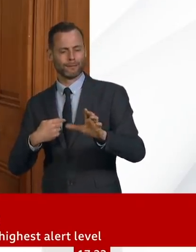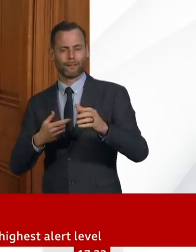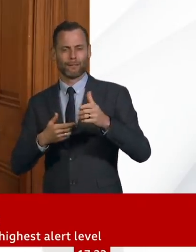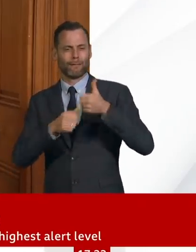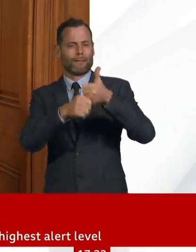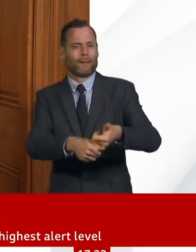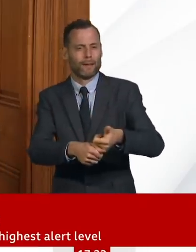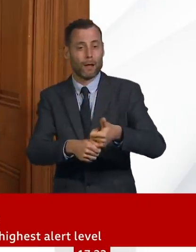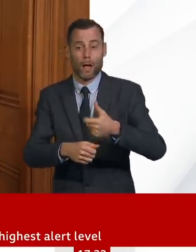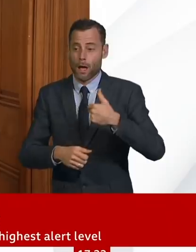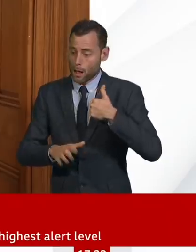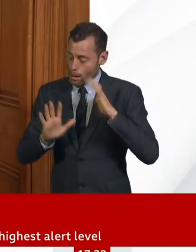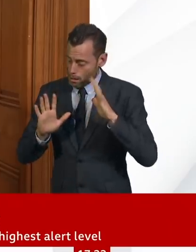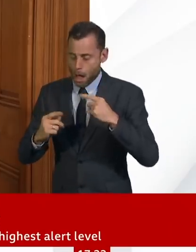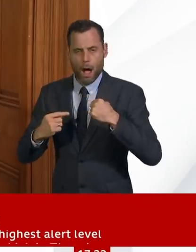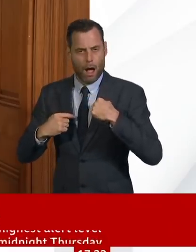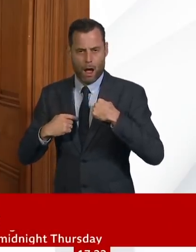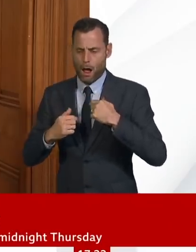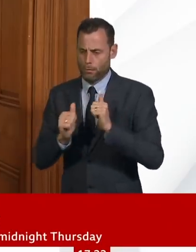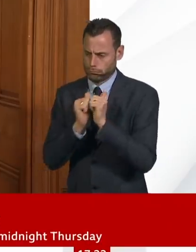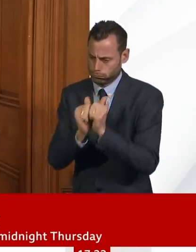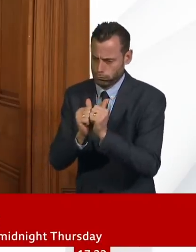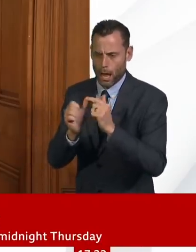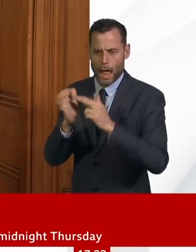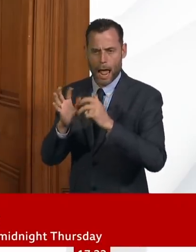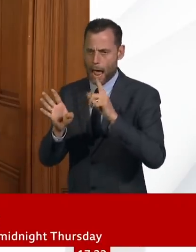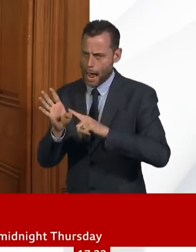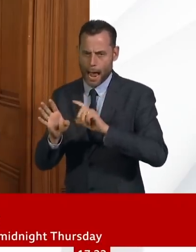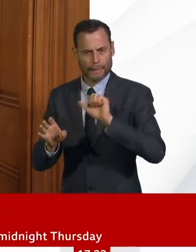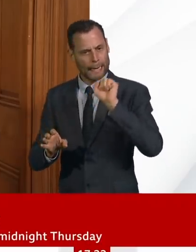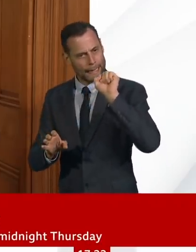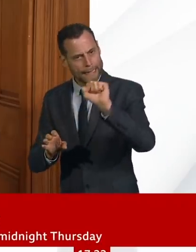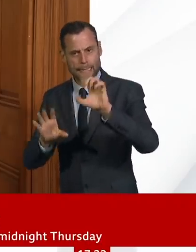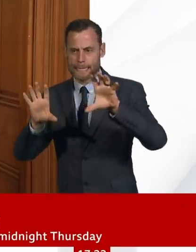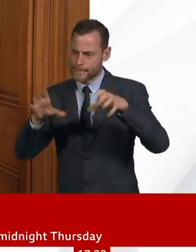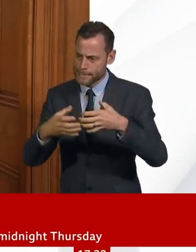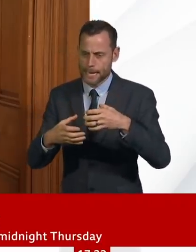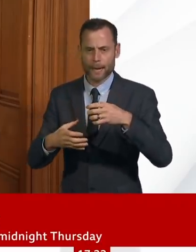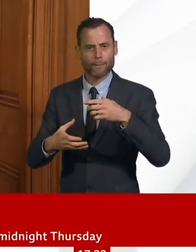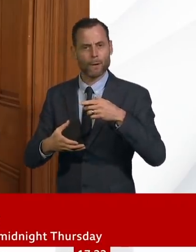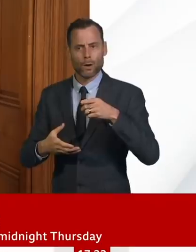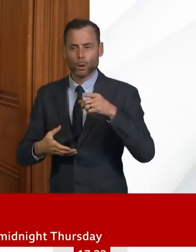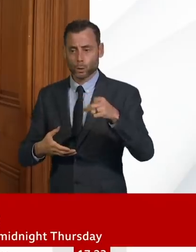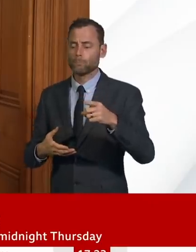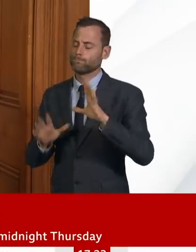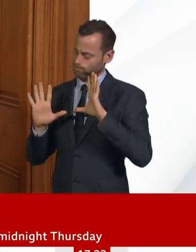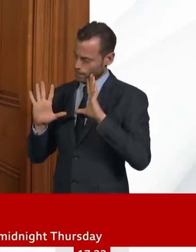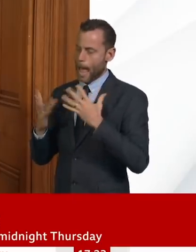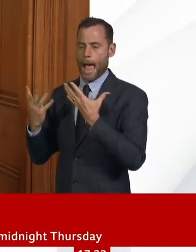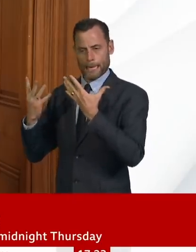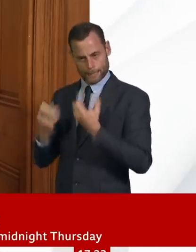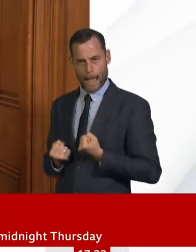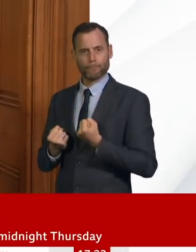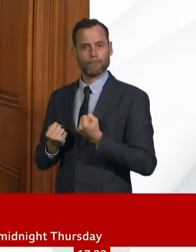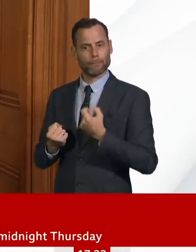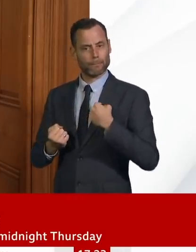I'm very, very grateful to Andy and to his teams for going ahead now, as they have said they